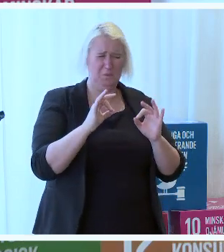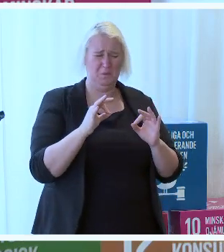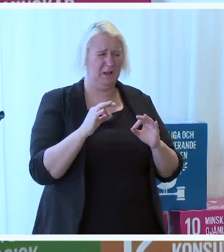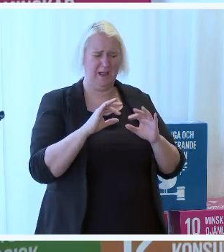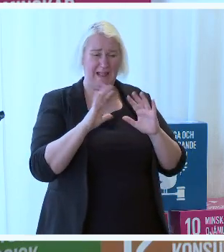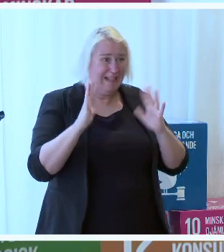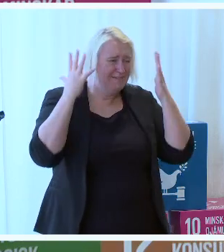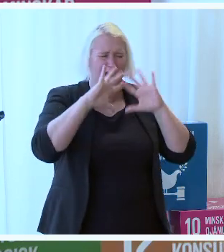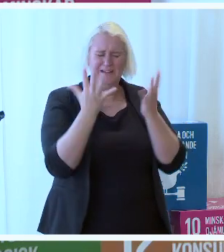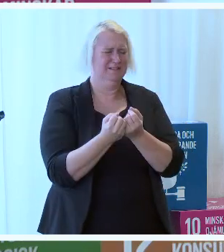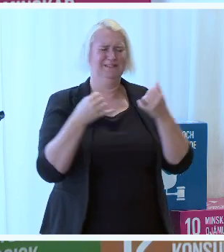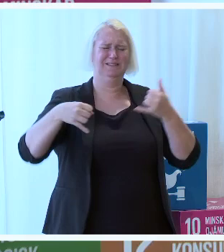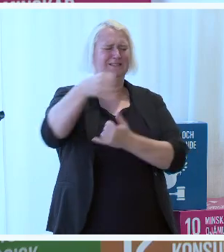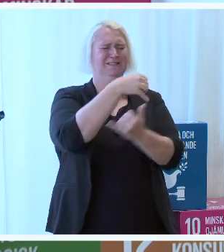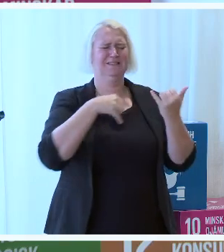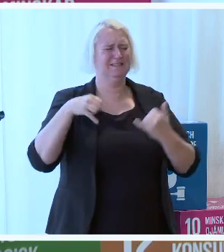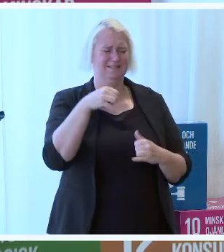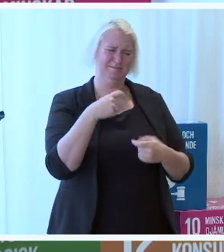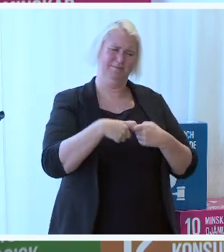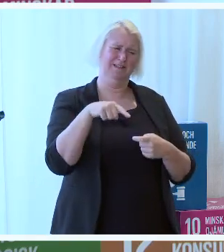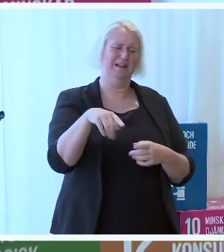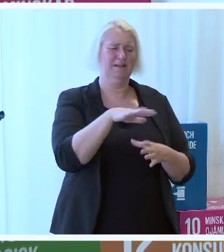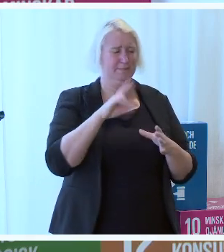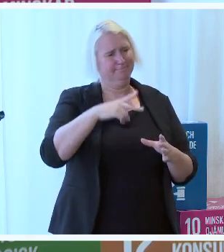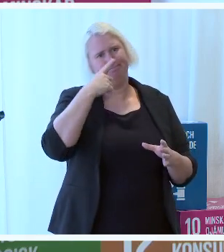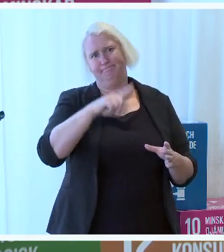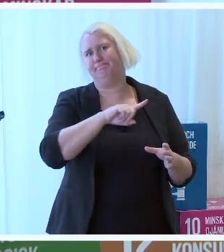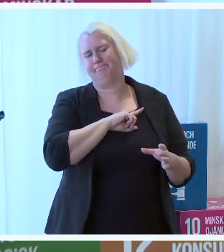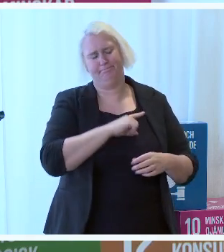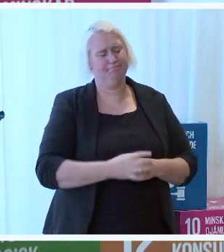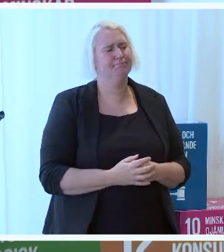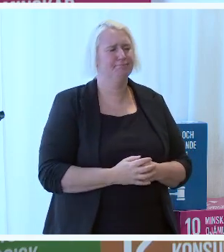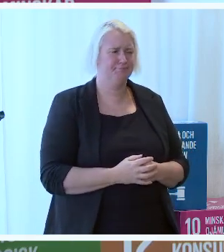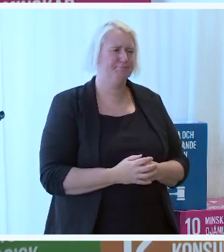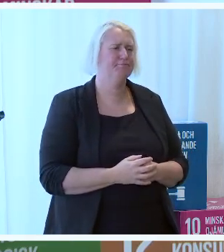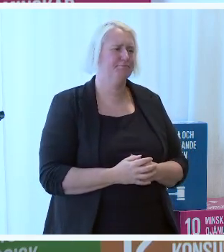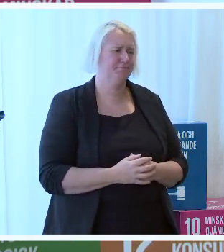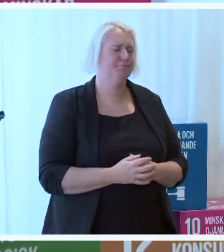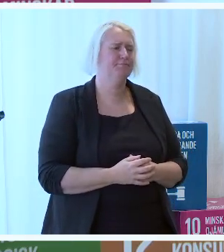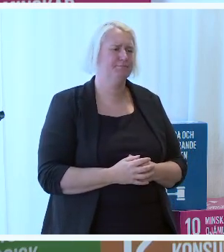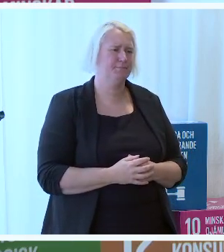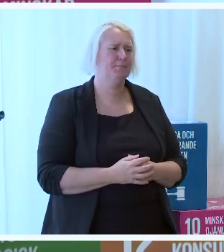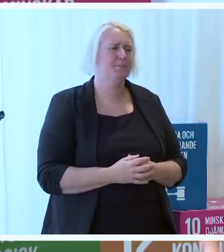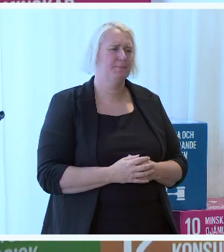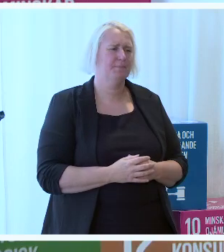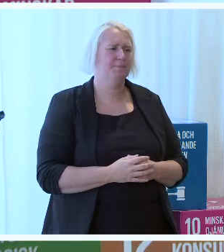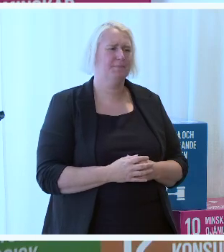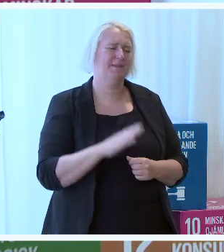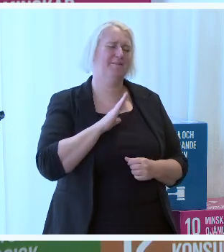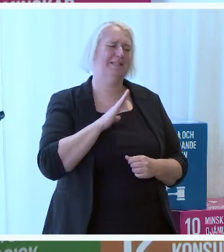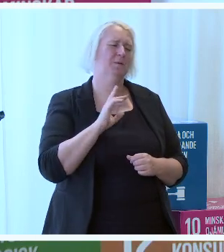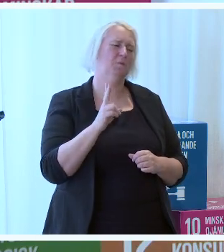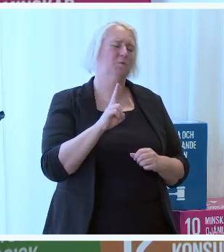everything everybody in that particular place is facing. However, there is something hidden under it, which is